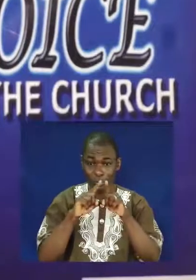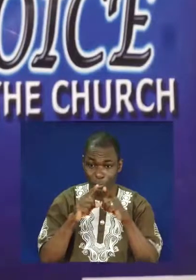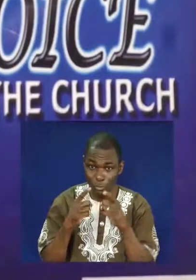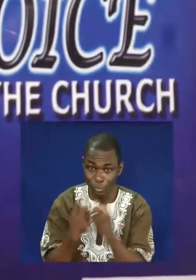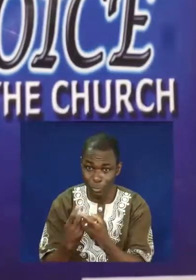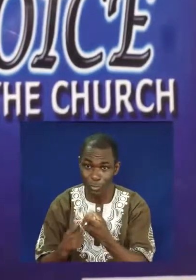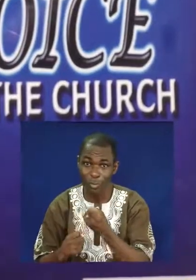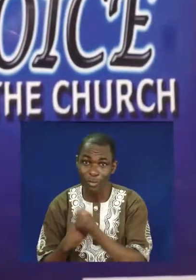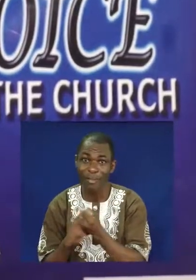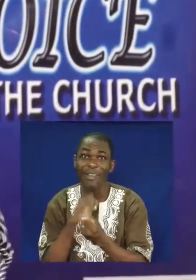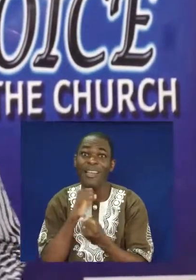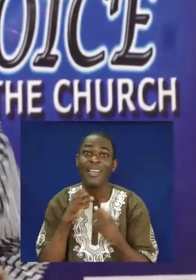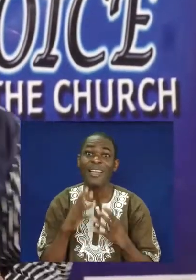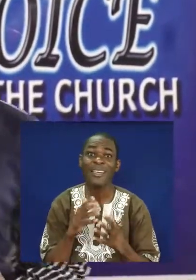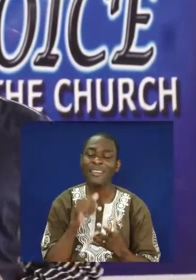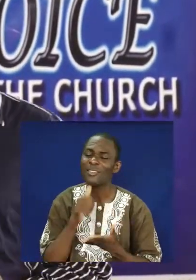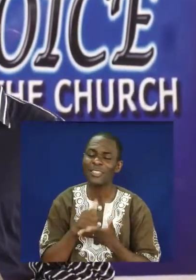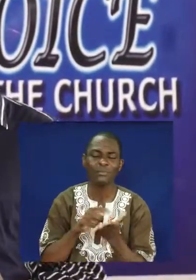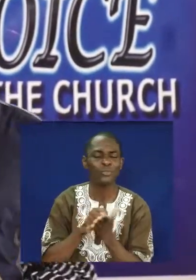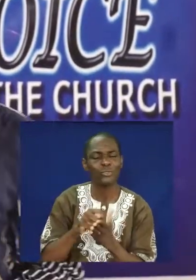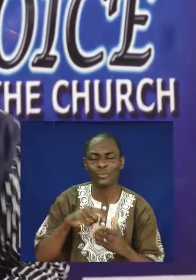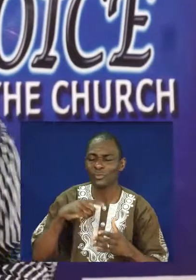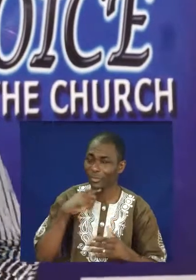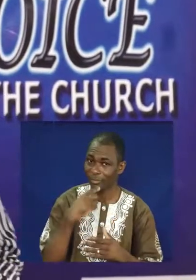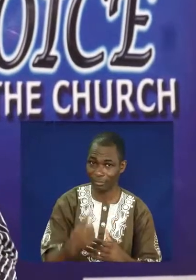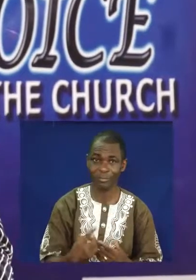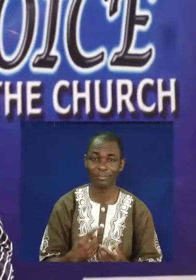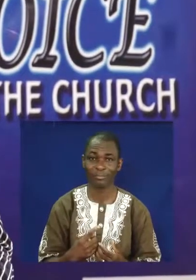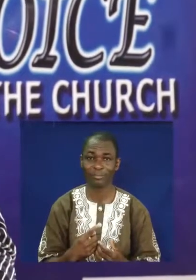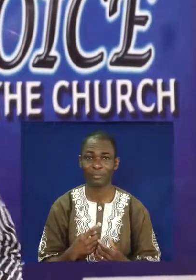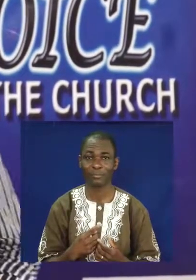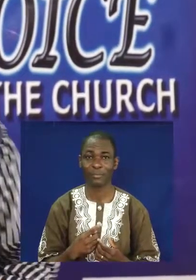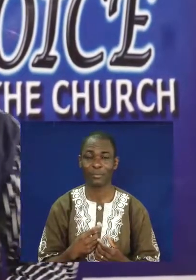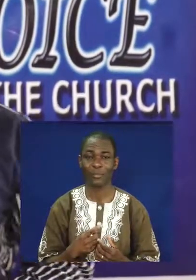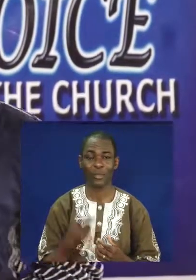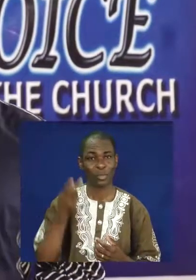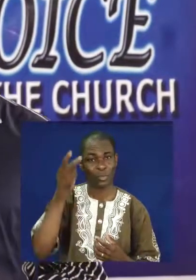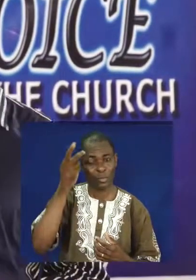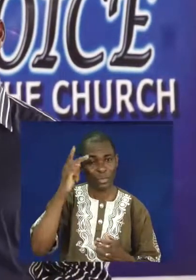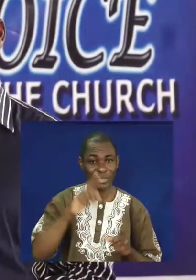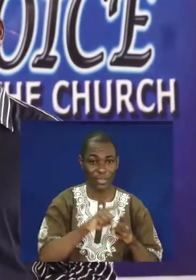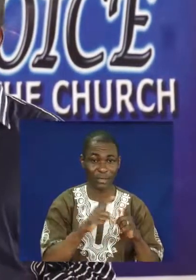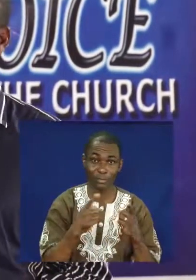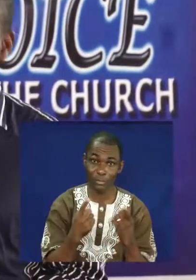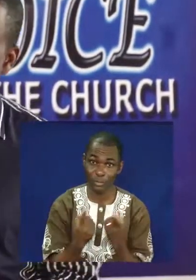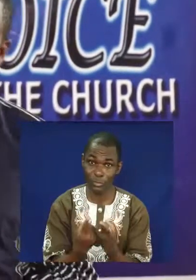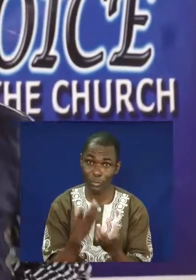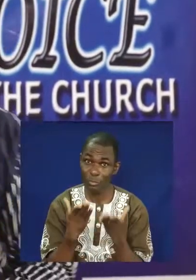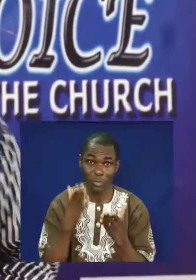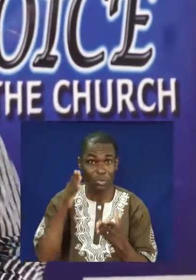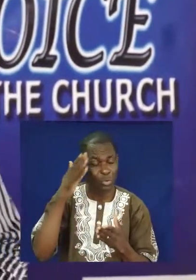your political party, ebi ana beboa ama se esese wuye yi a ubeye